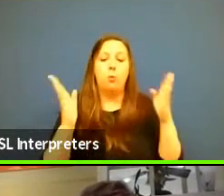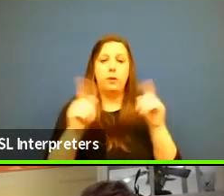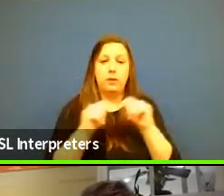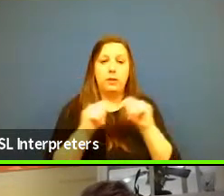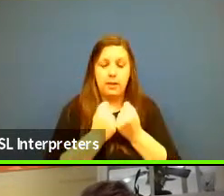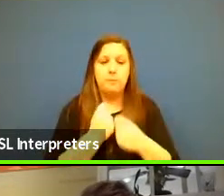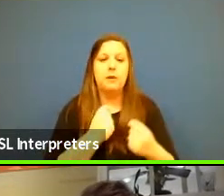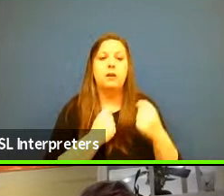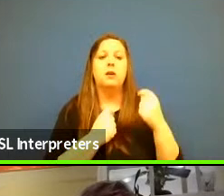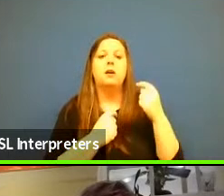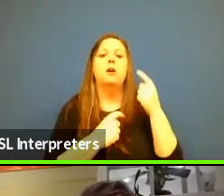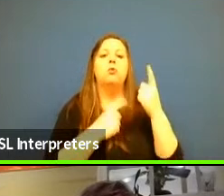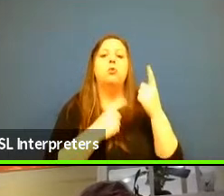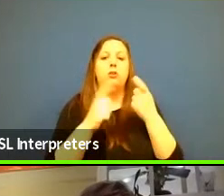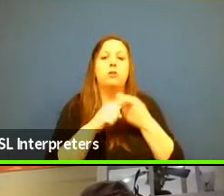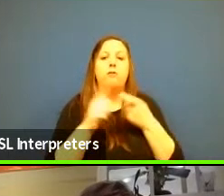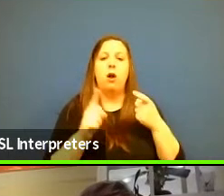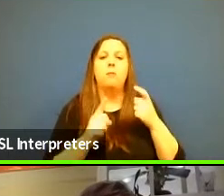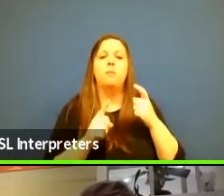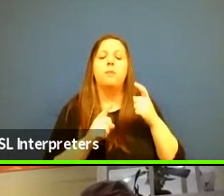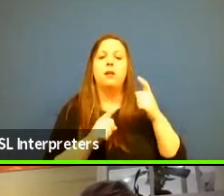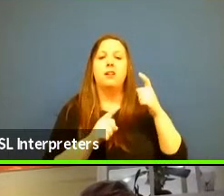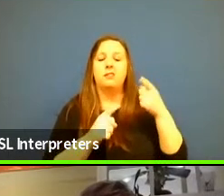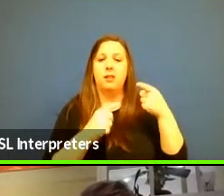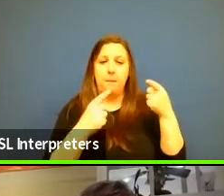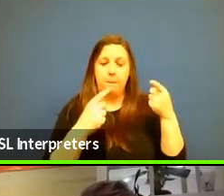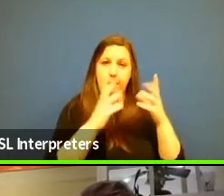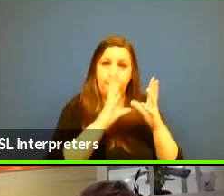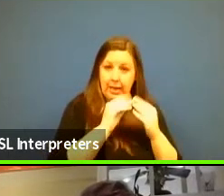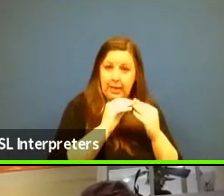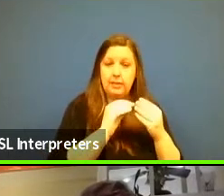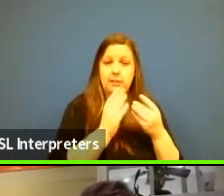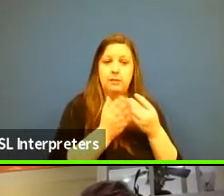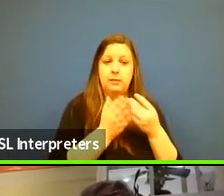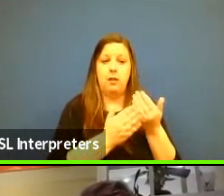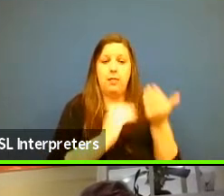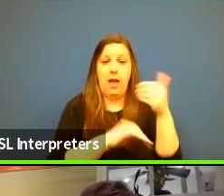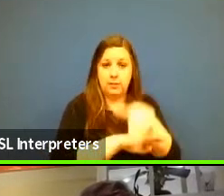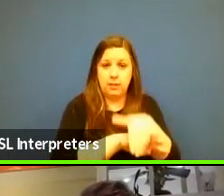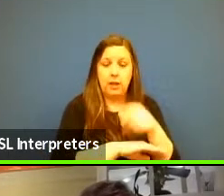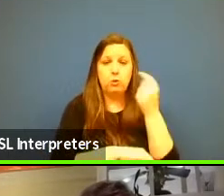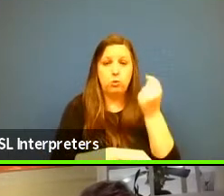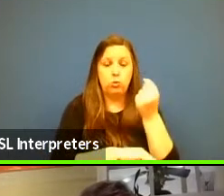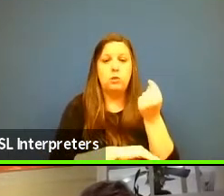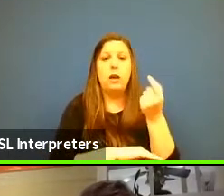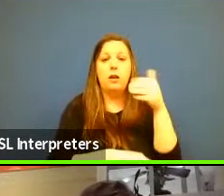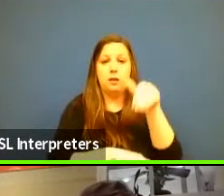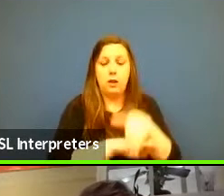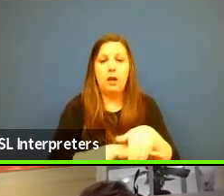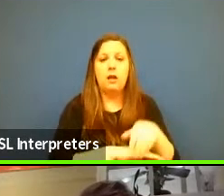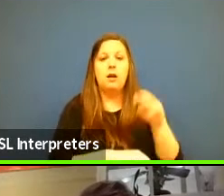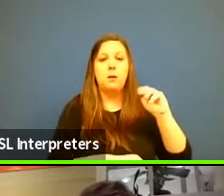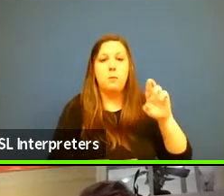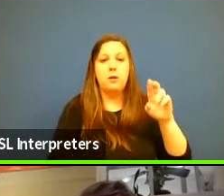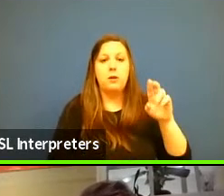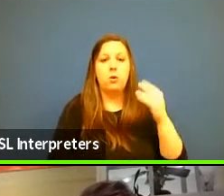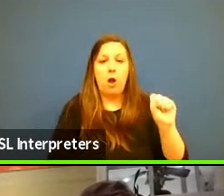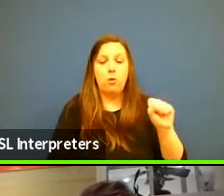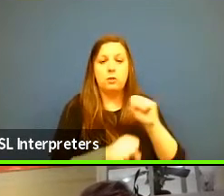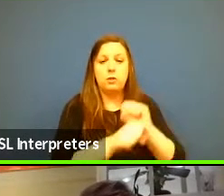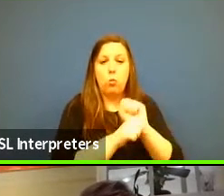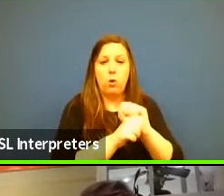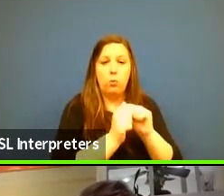thought exchange last night and Tuesday night, and Mr. Harris is working with his team for us to answer